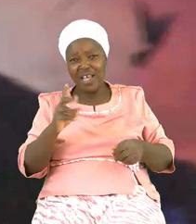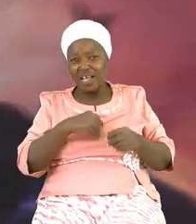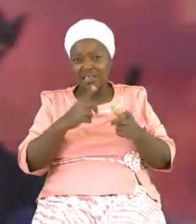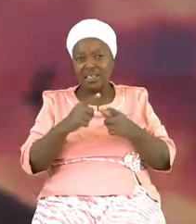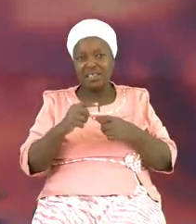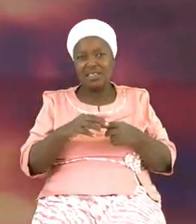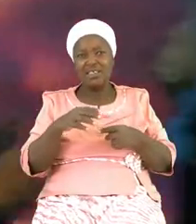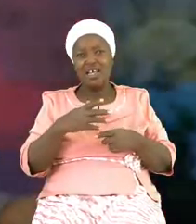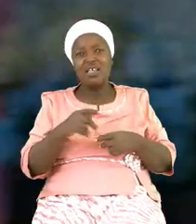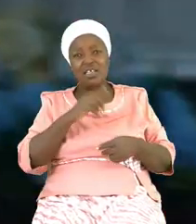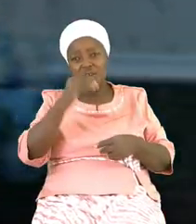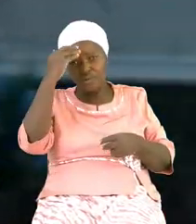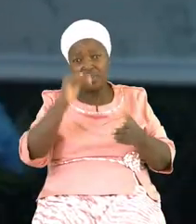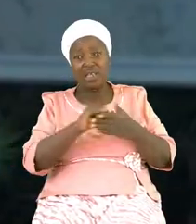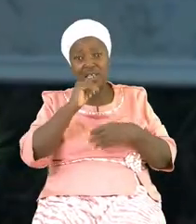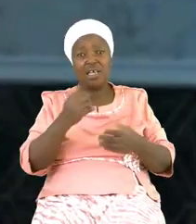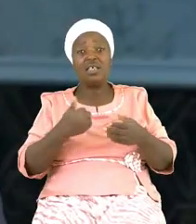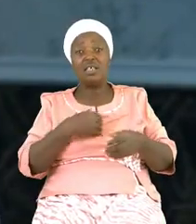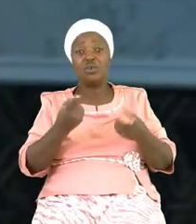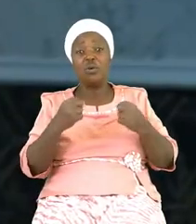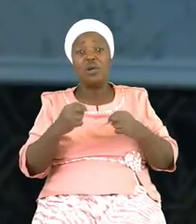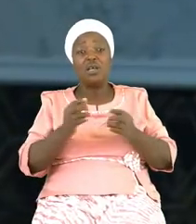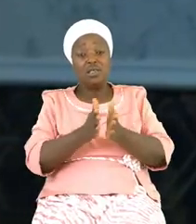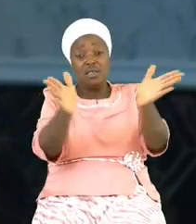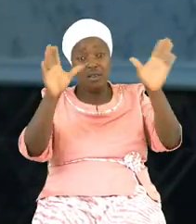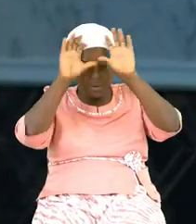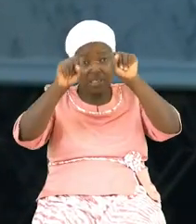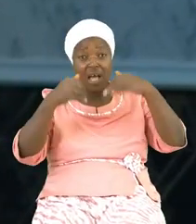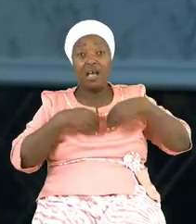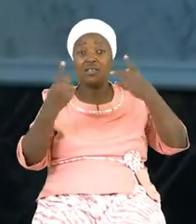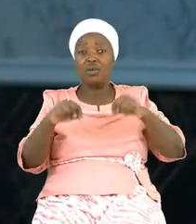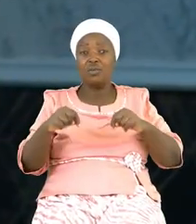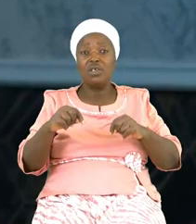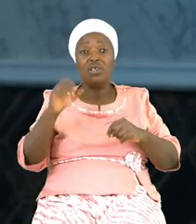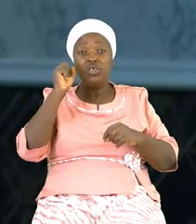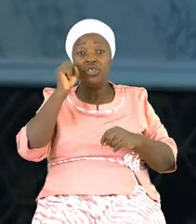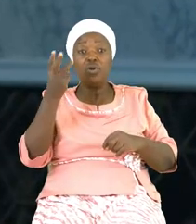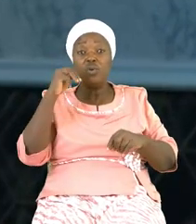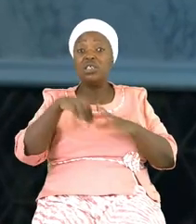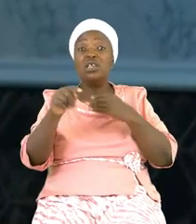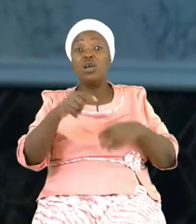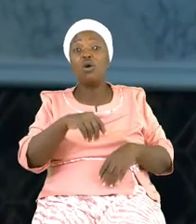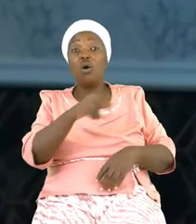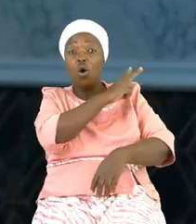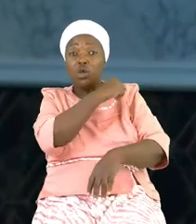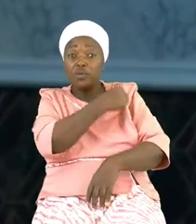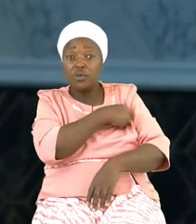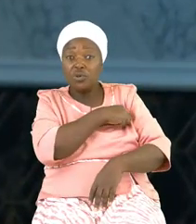has come. The GS has come. She was already in the hospital. What did I say she